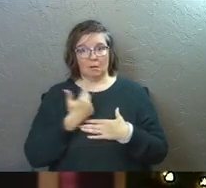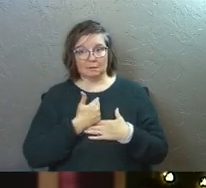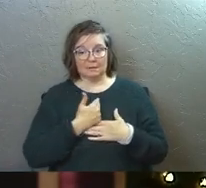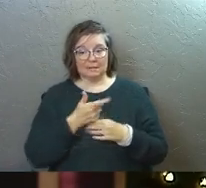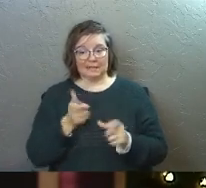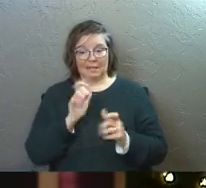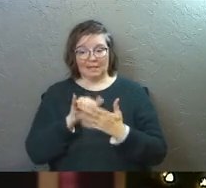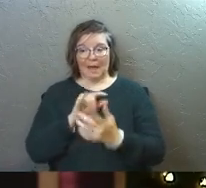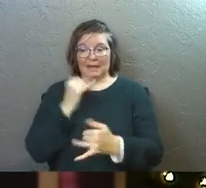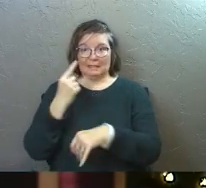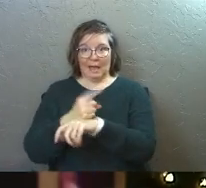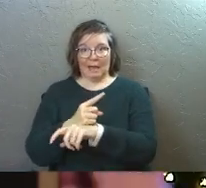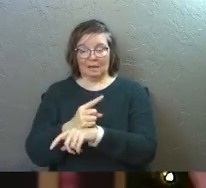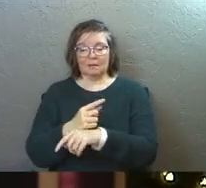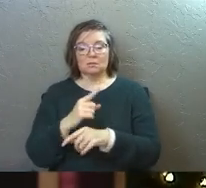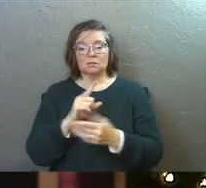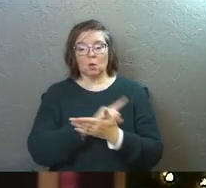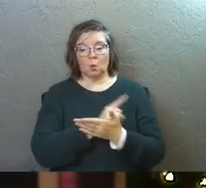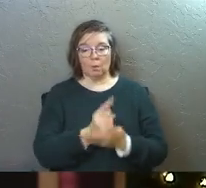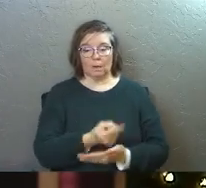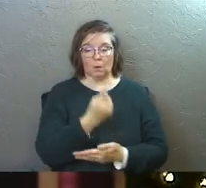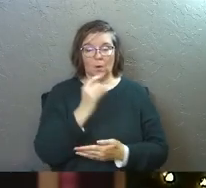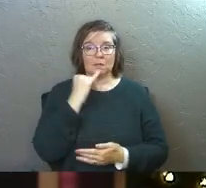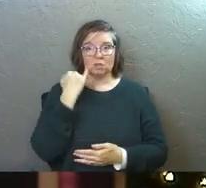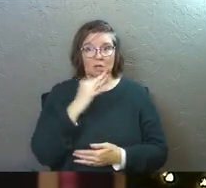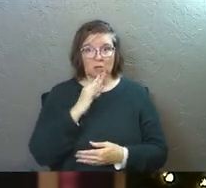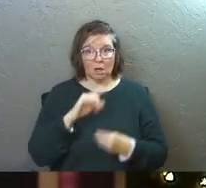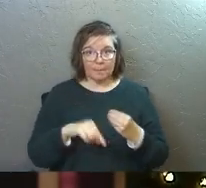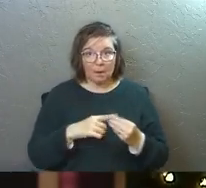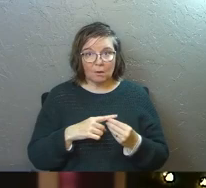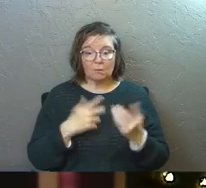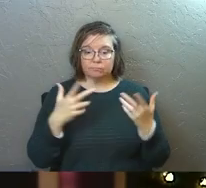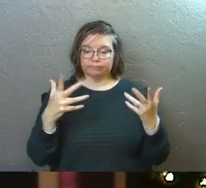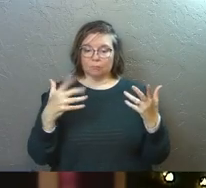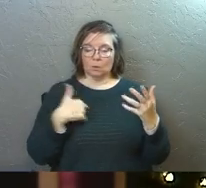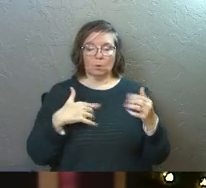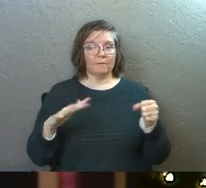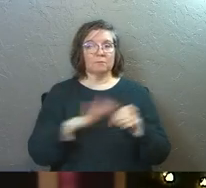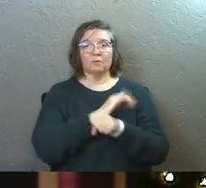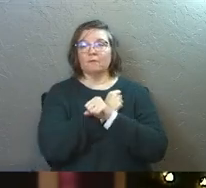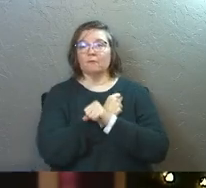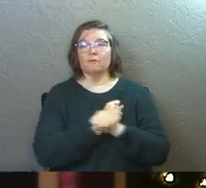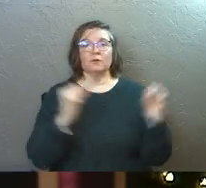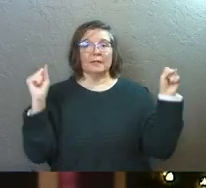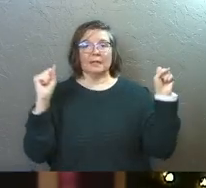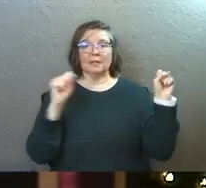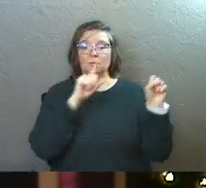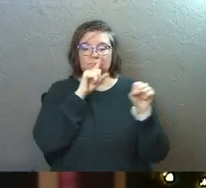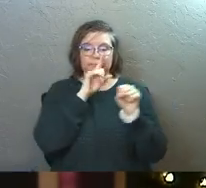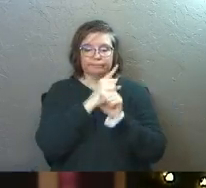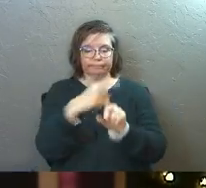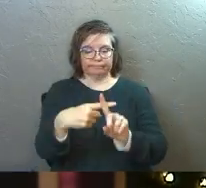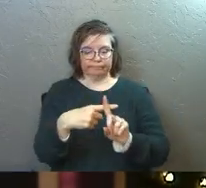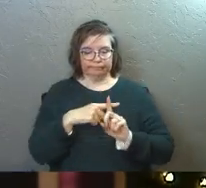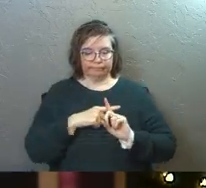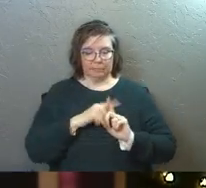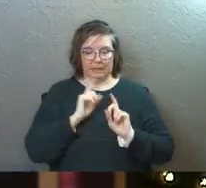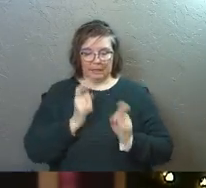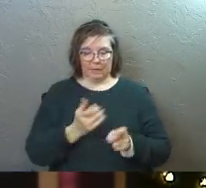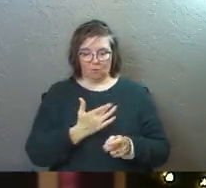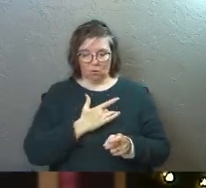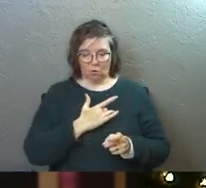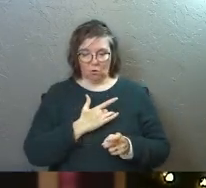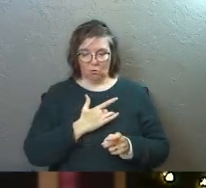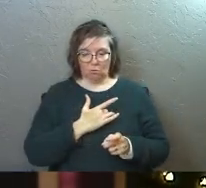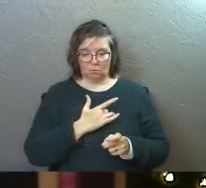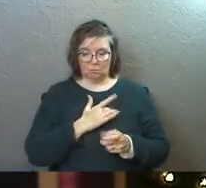day, right? So again, week one, Josh talked about this and he said, we're totally free, right? We rededicated and we gave our hearts to Jesus. And for some of us,